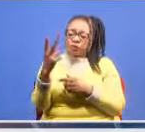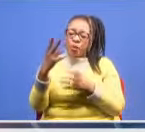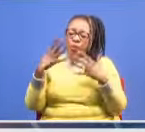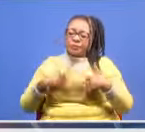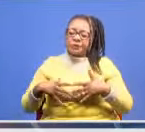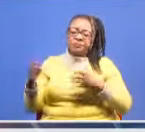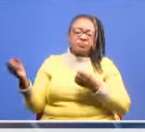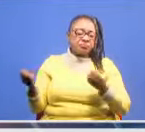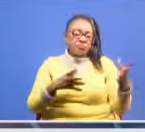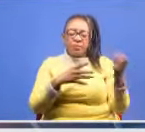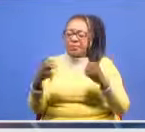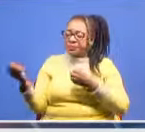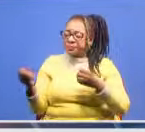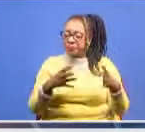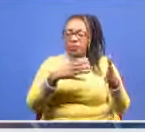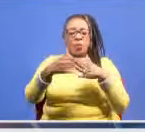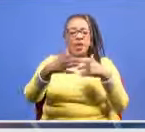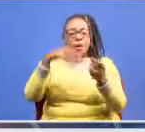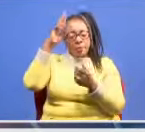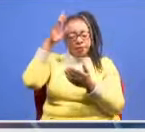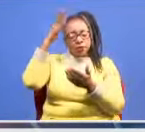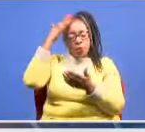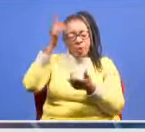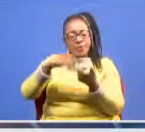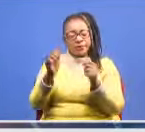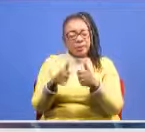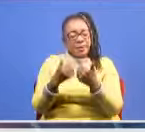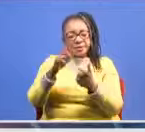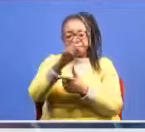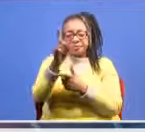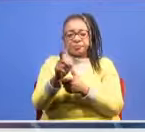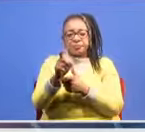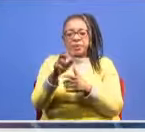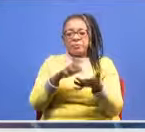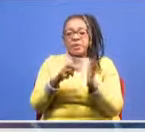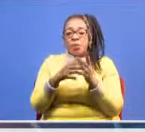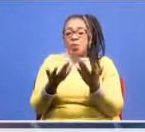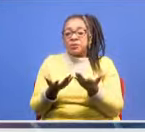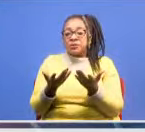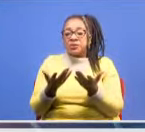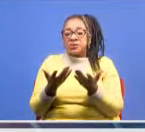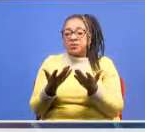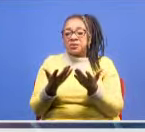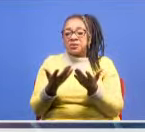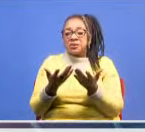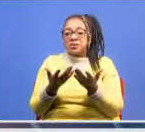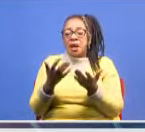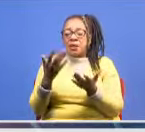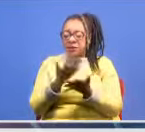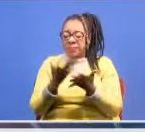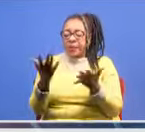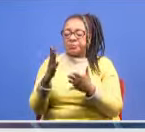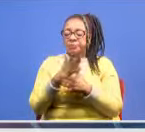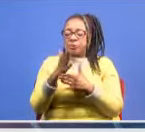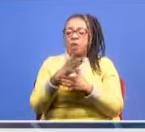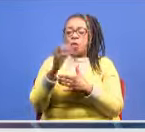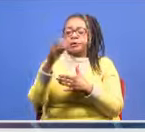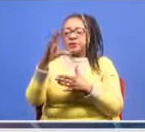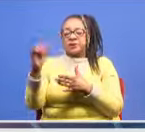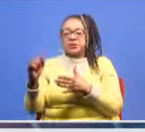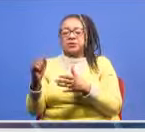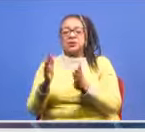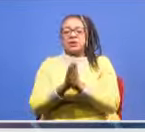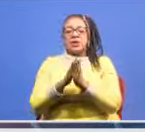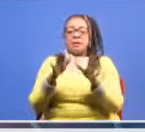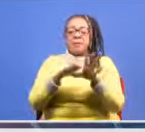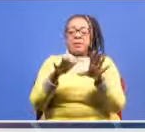OCS knowing what is happening, even these officers knowing what's happening? Well, that means there's a disconnect between the OCS and the members of the public. And that's why members of the public are really